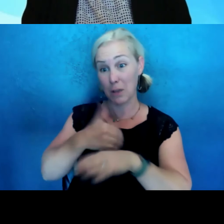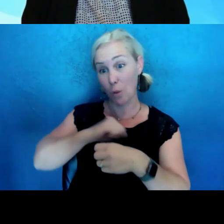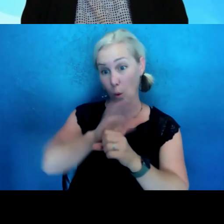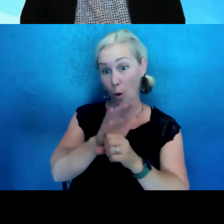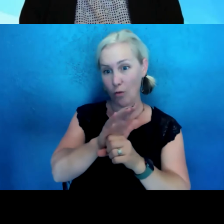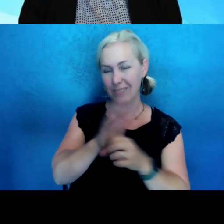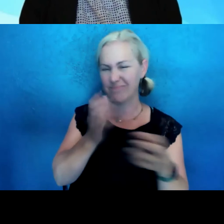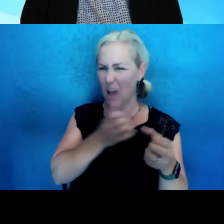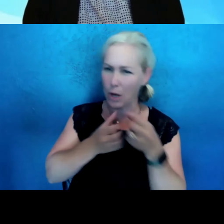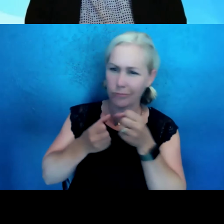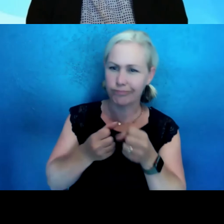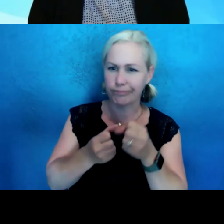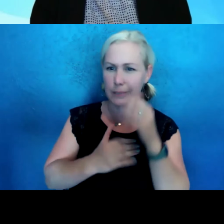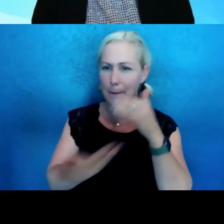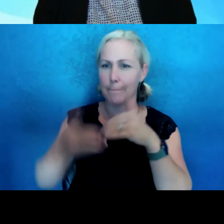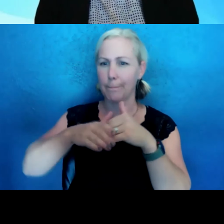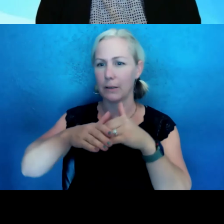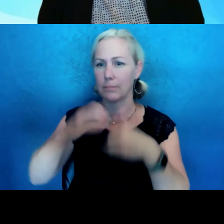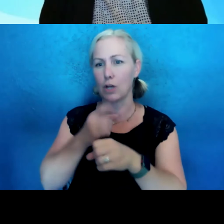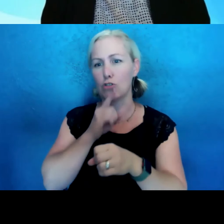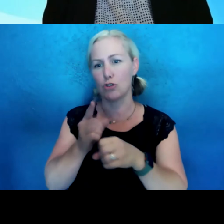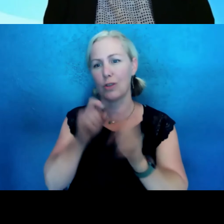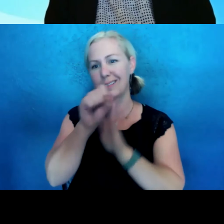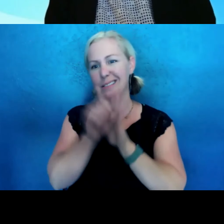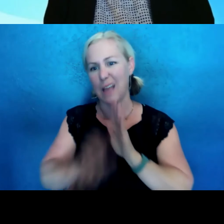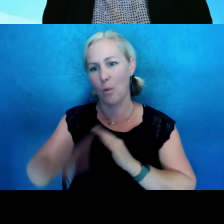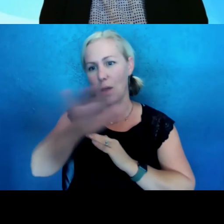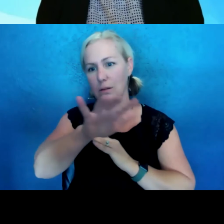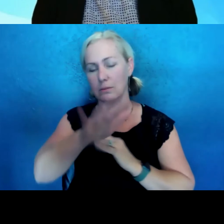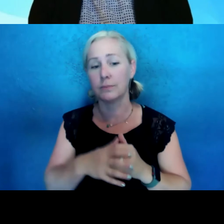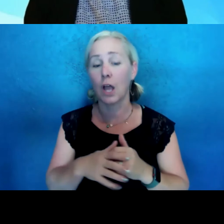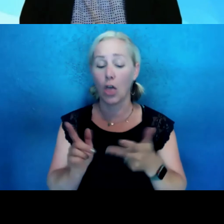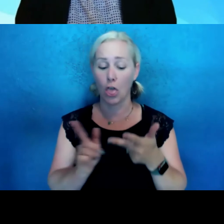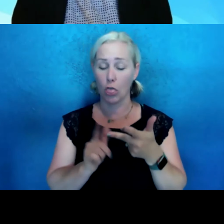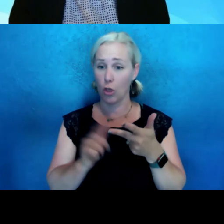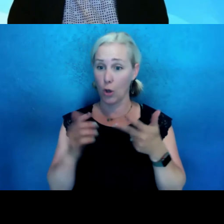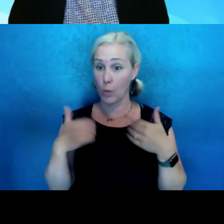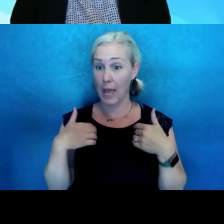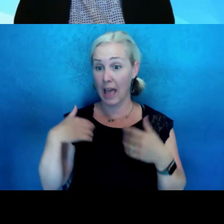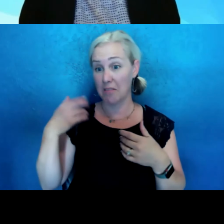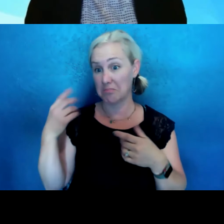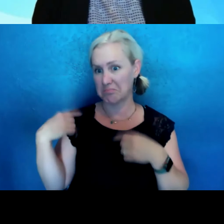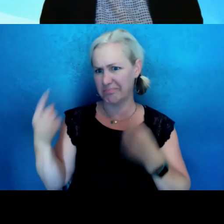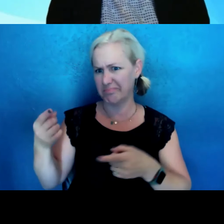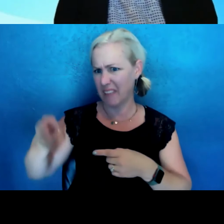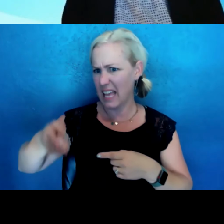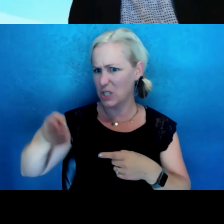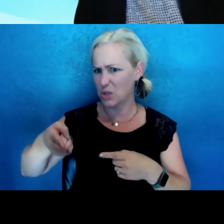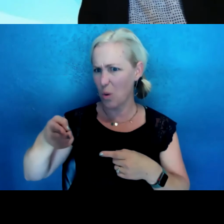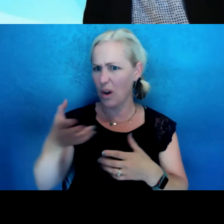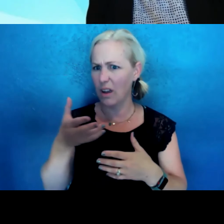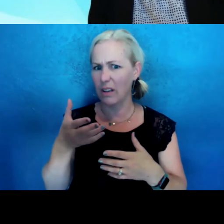we want to build on that to make sure that's there statewide. And then thirdly, we have a historic, as well